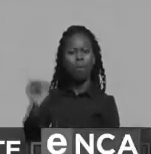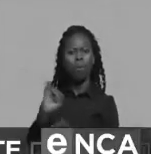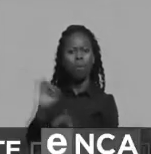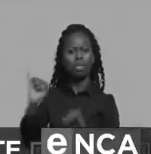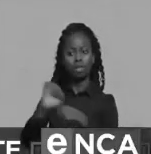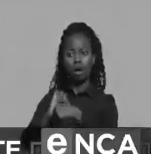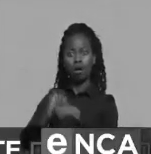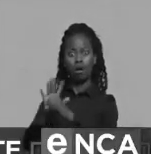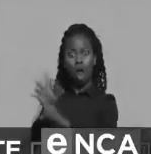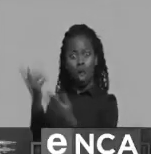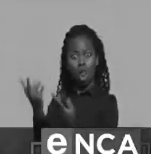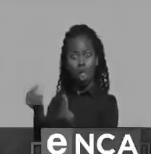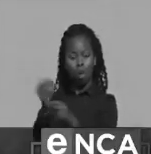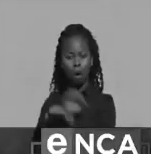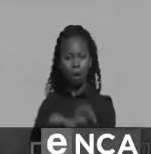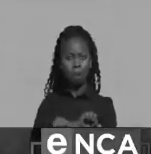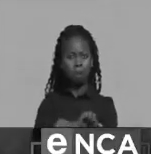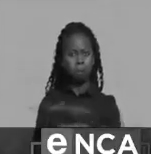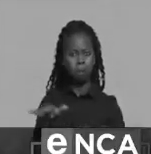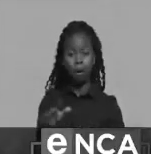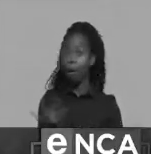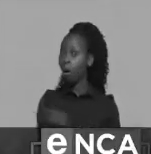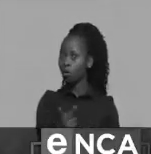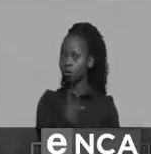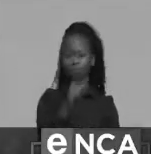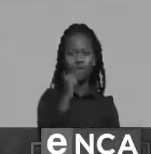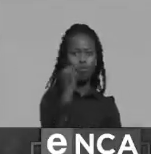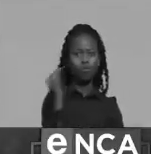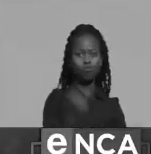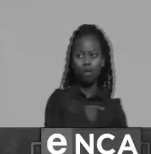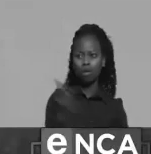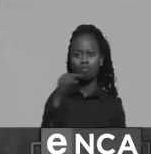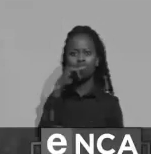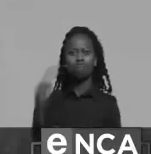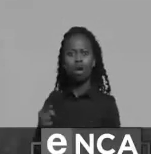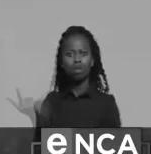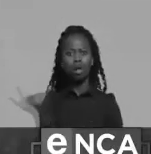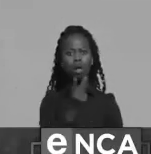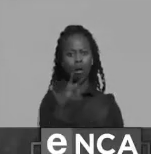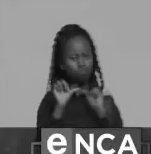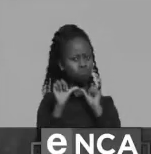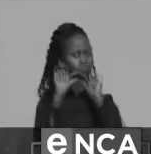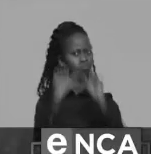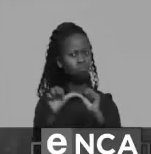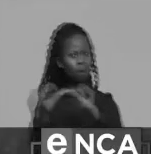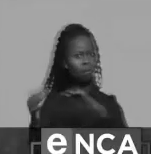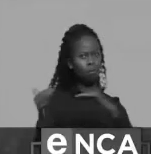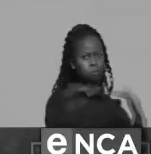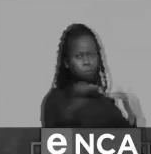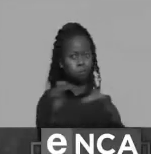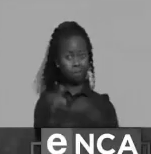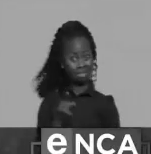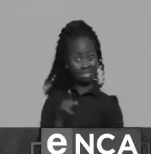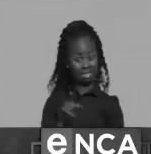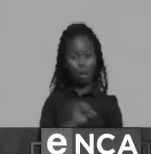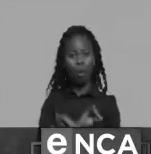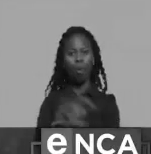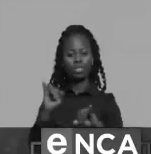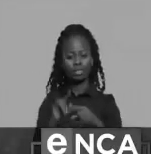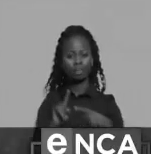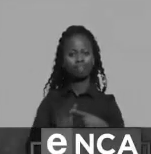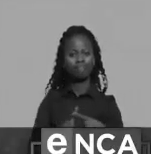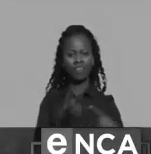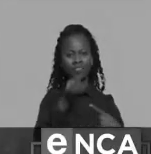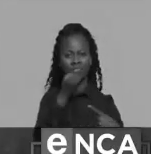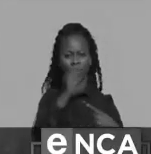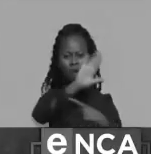consecutive repo rate hike since November 2021. The SARB has raised interest rates in an effort to cool inflation, which has